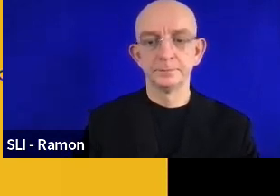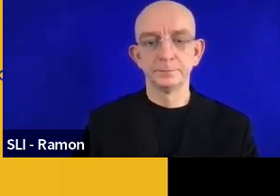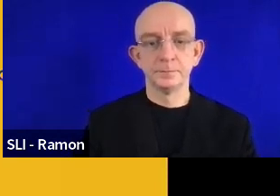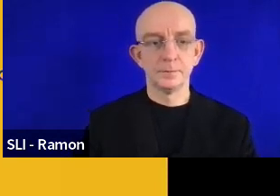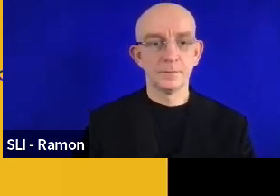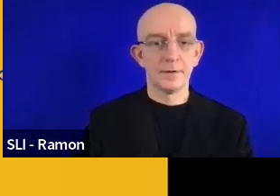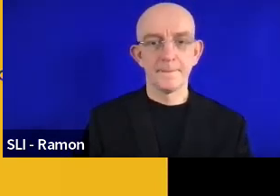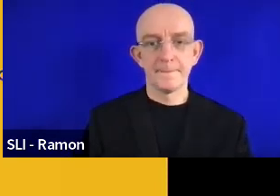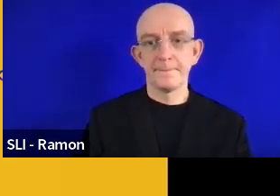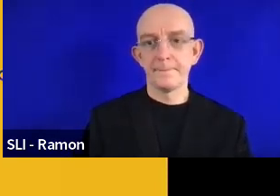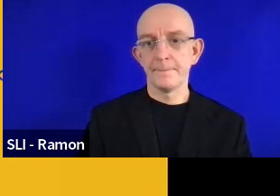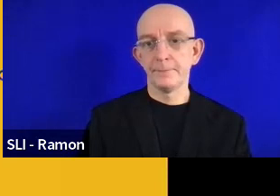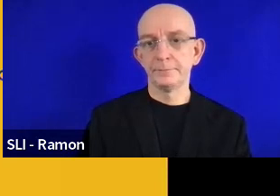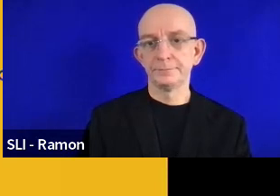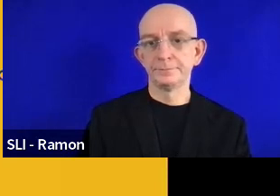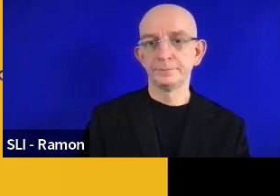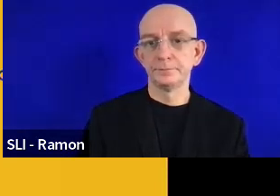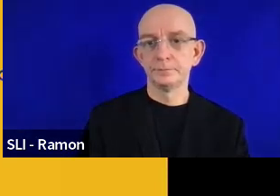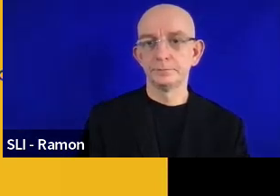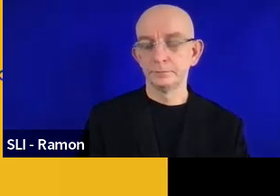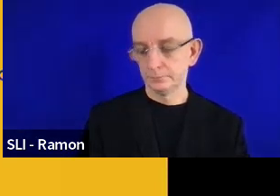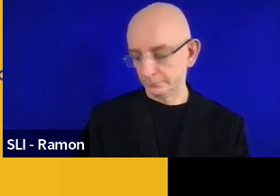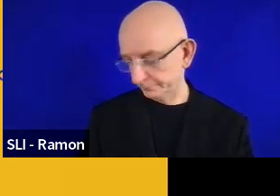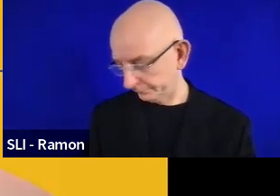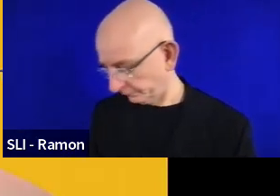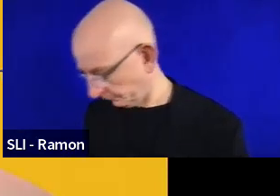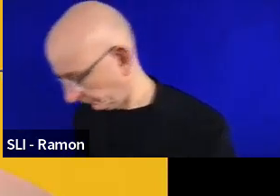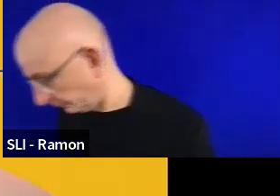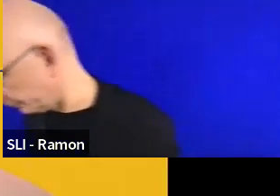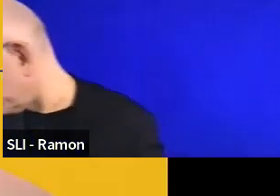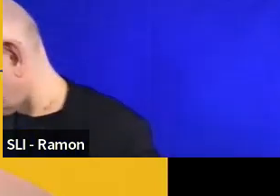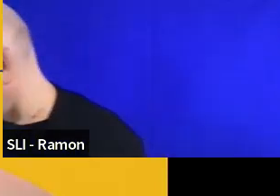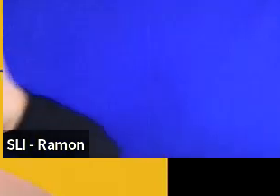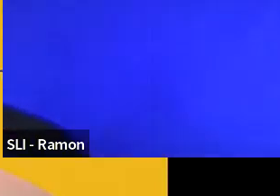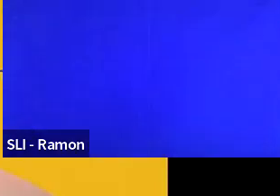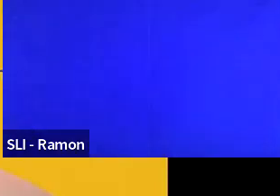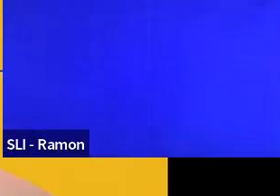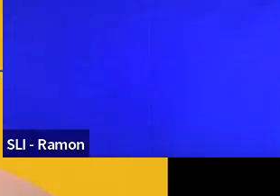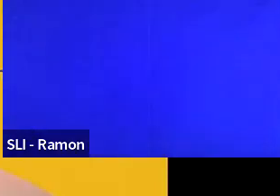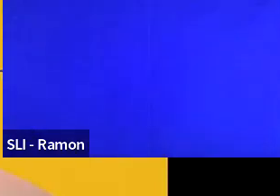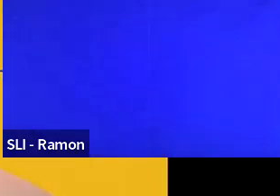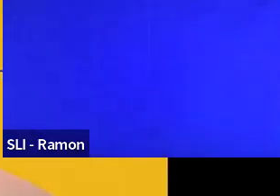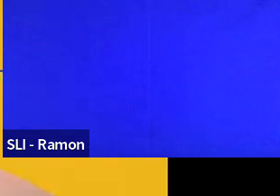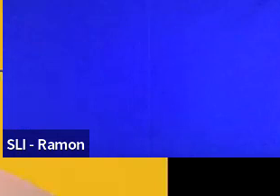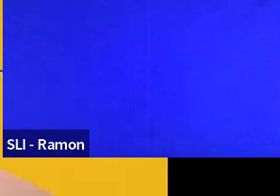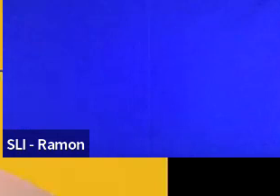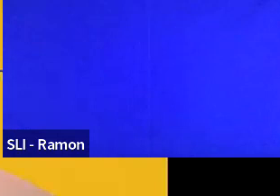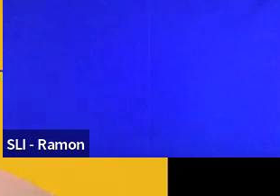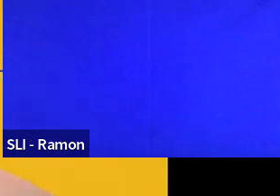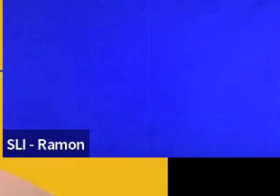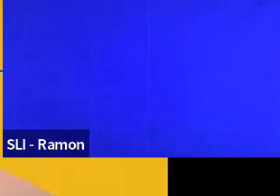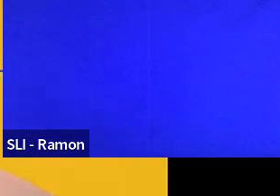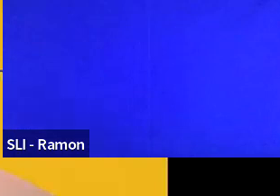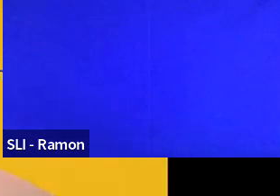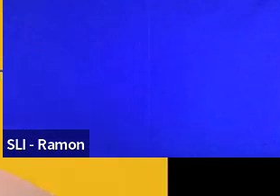assessment mechanisms and related information systems serve as the foundation for effective